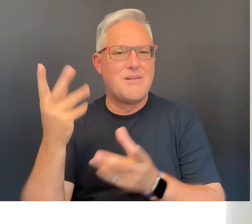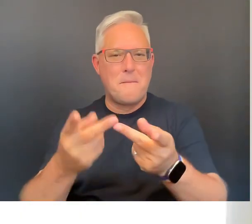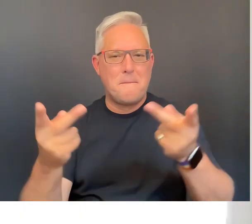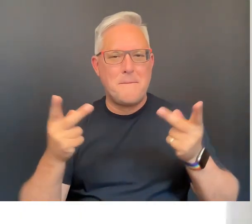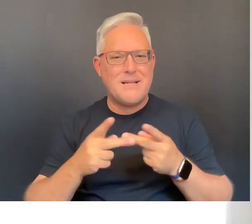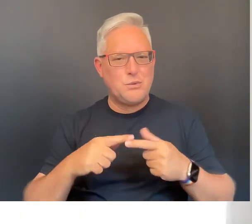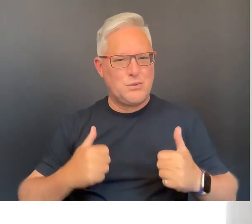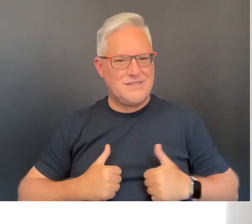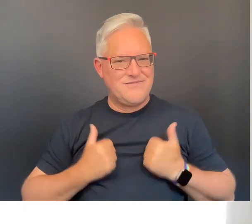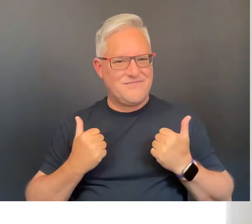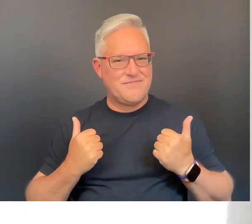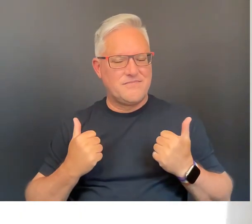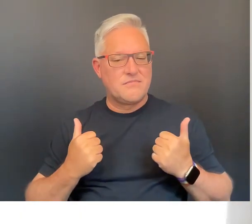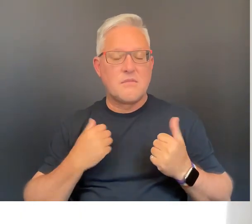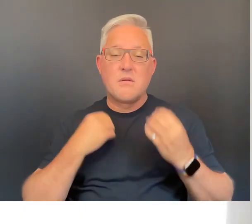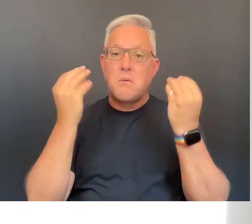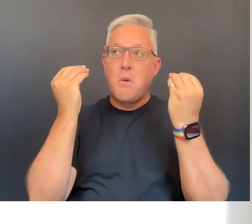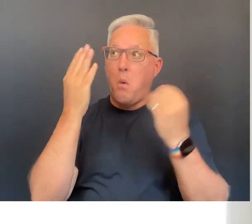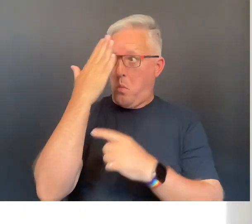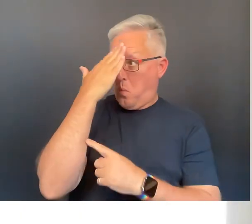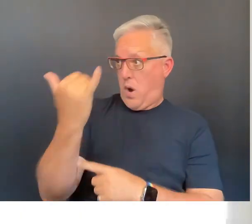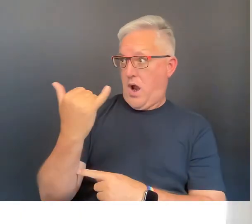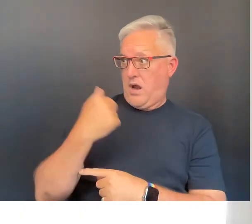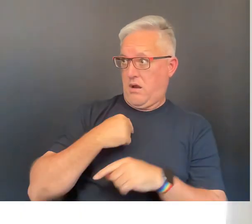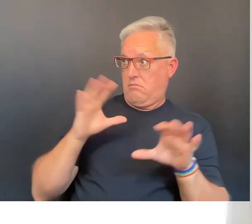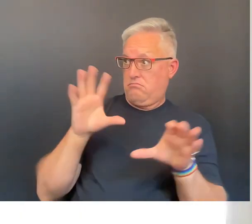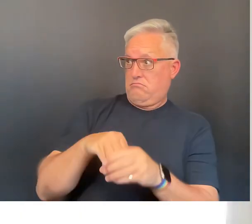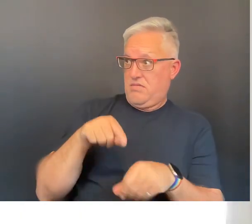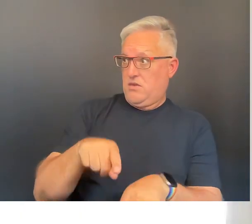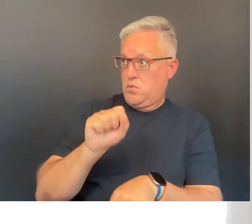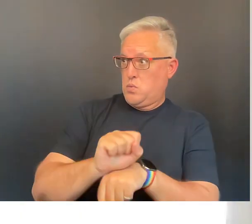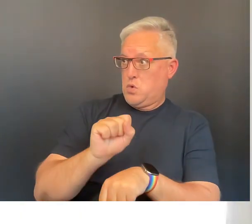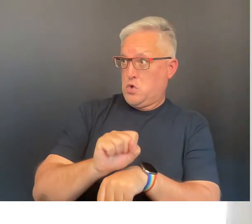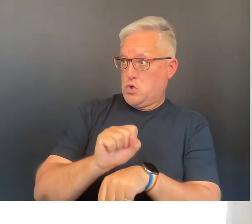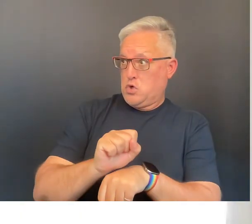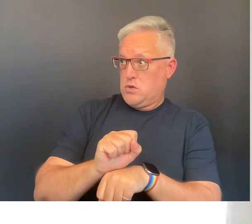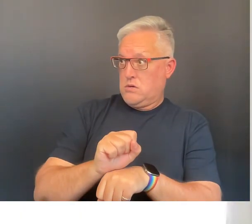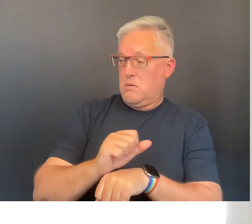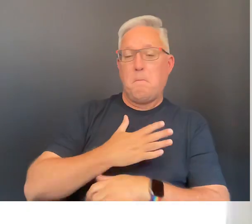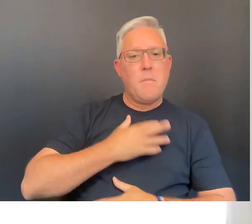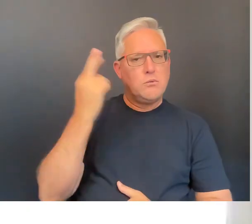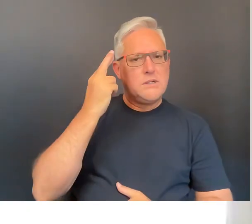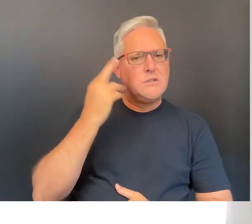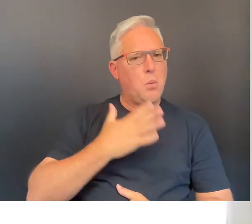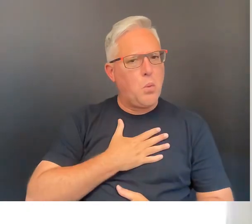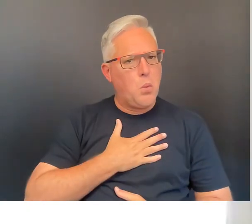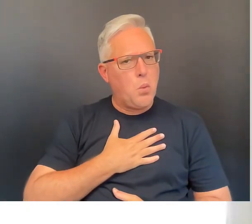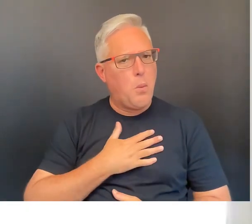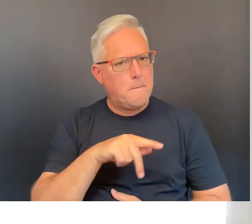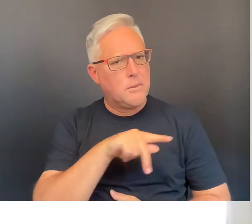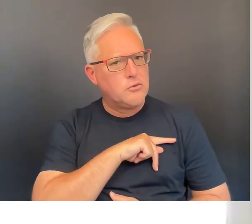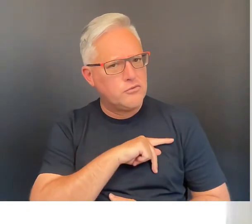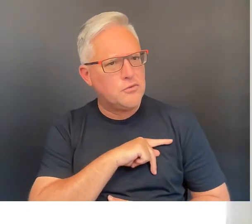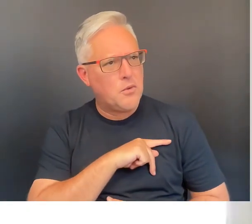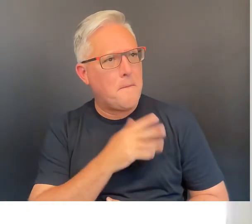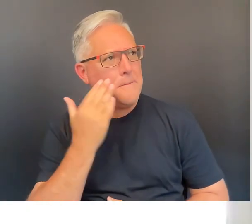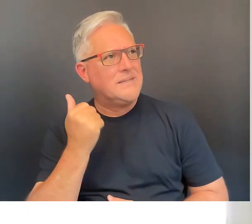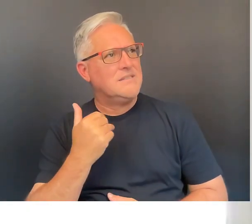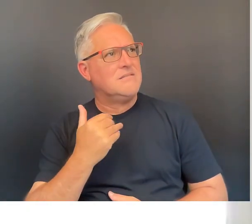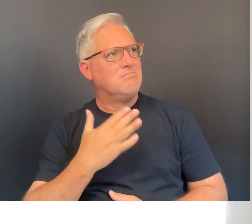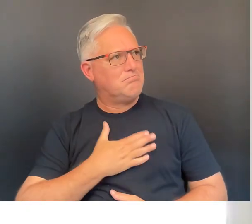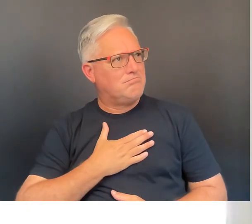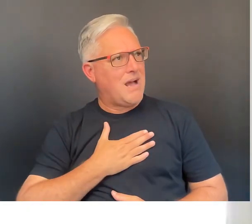think about my personal why I do this, and it is very personal because of who I